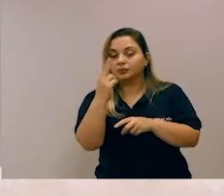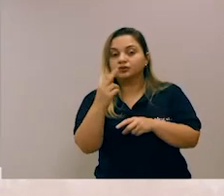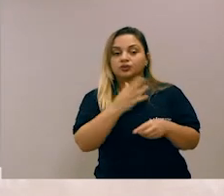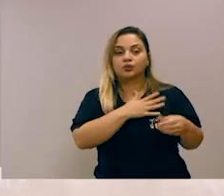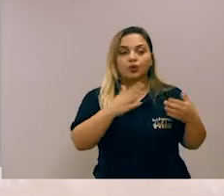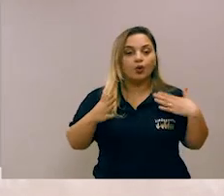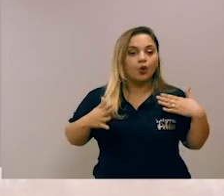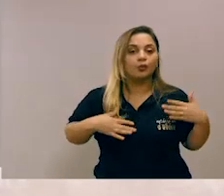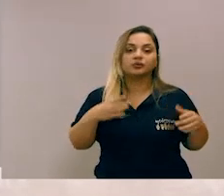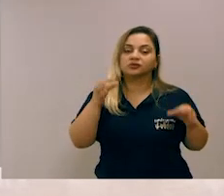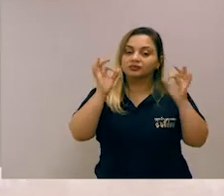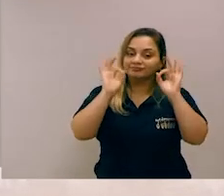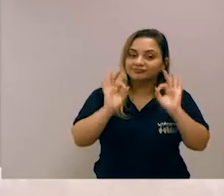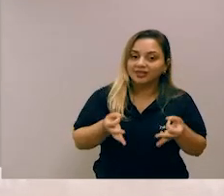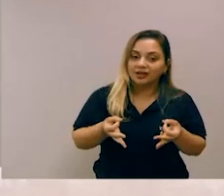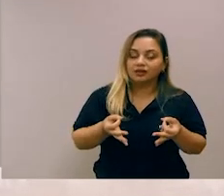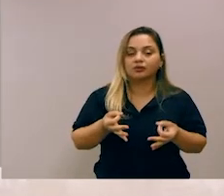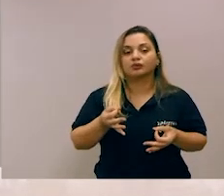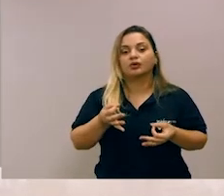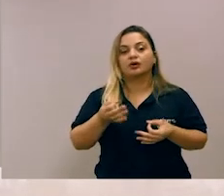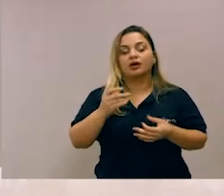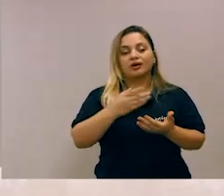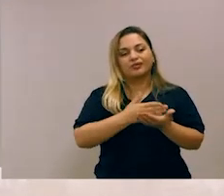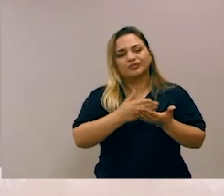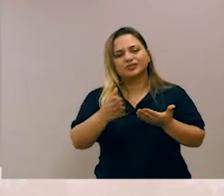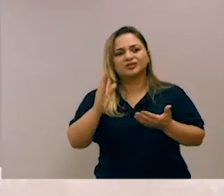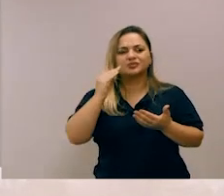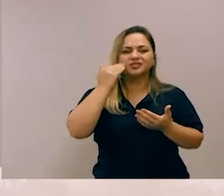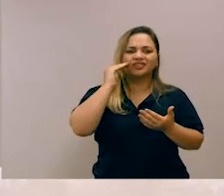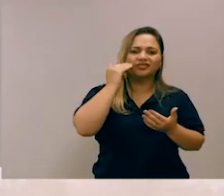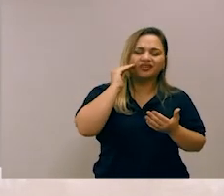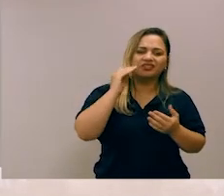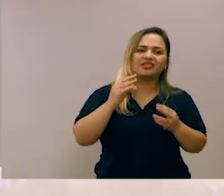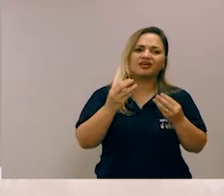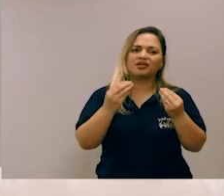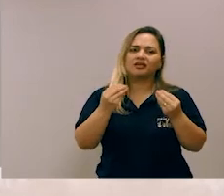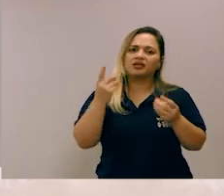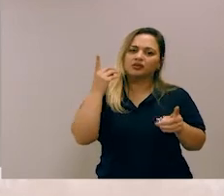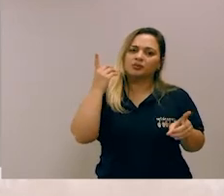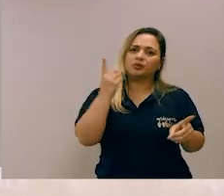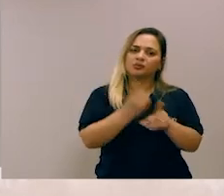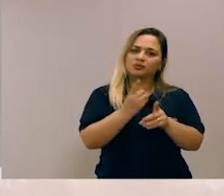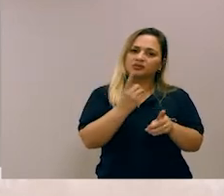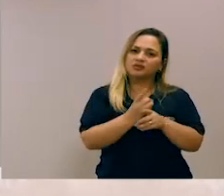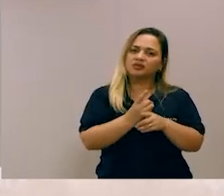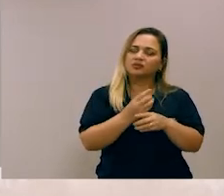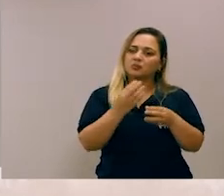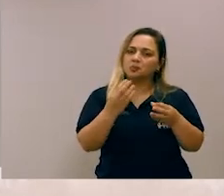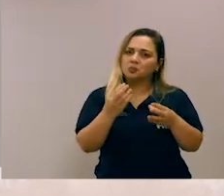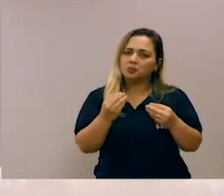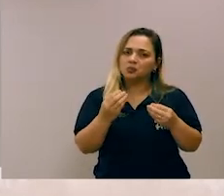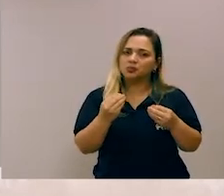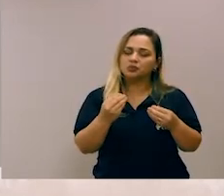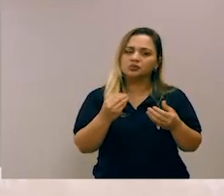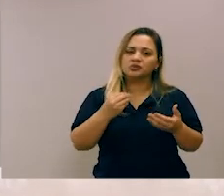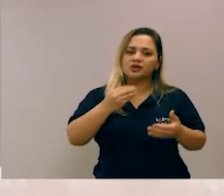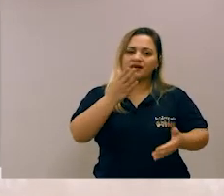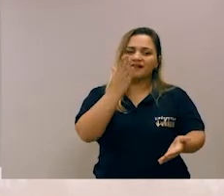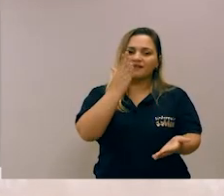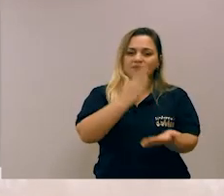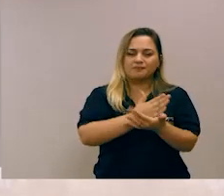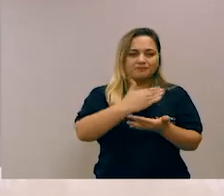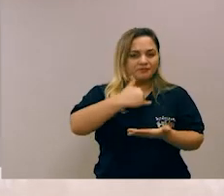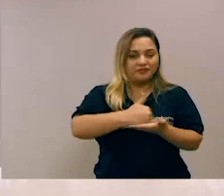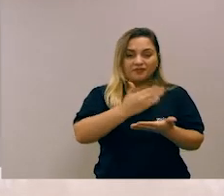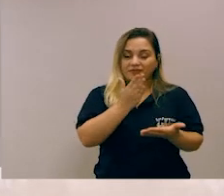we're finding segments, and is this being effective? We were finding many segments or fragments